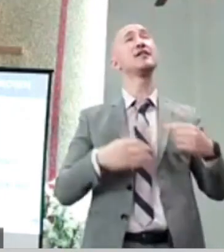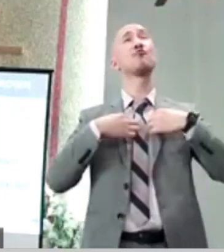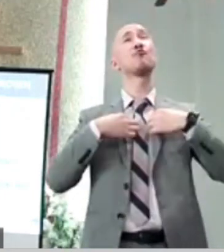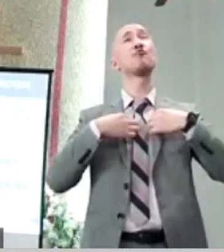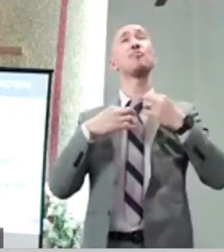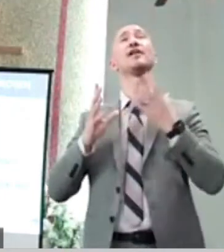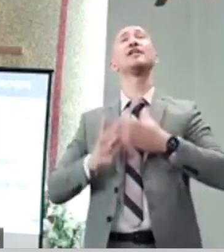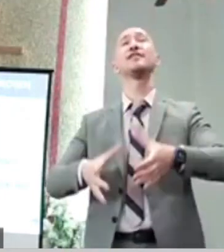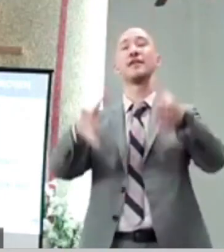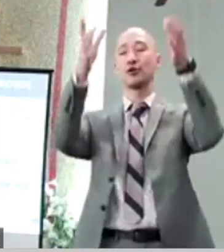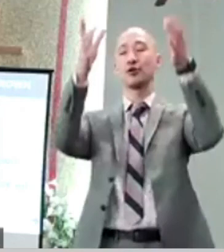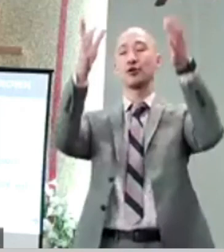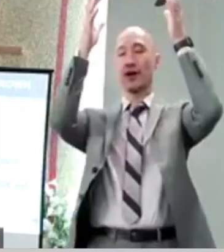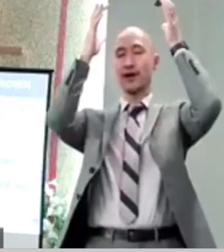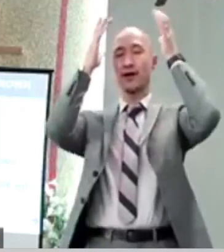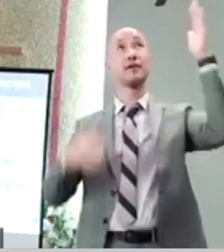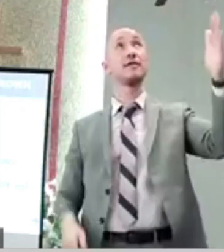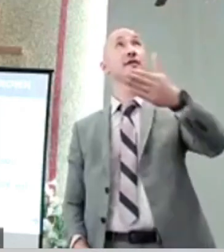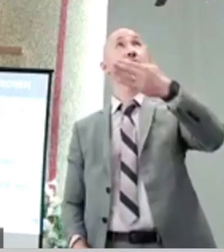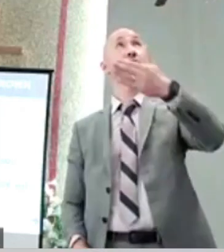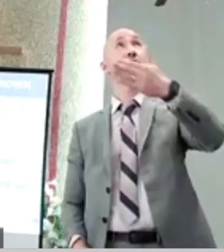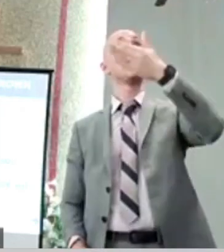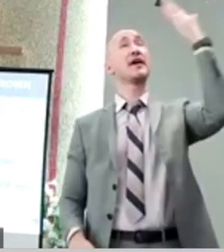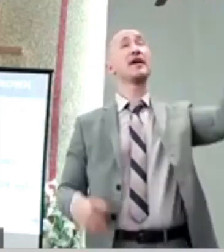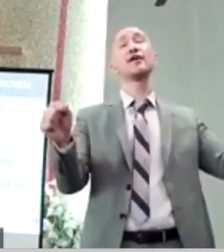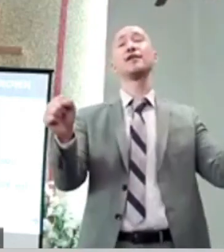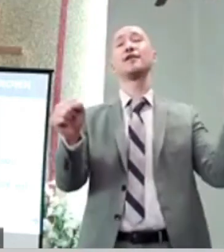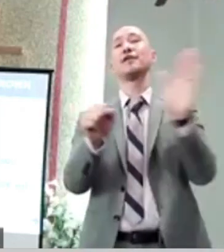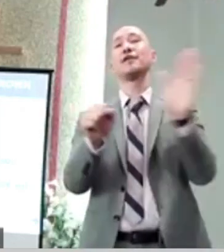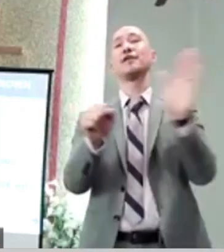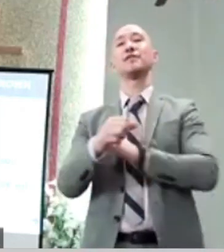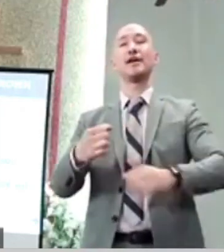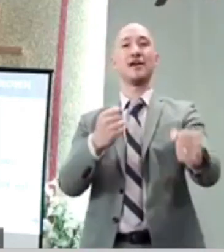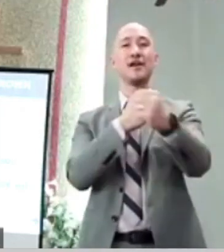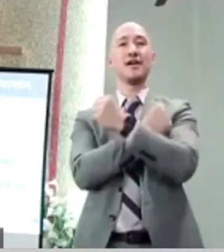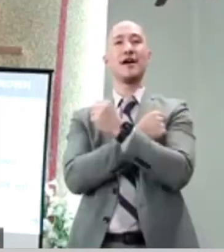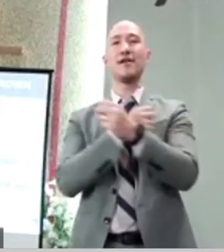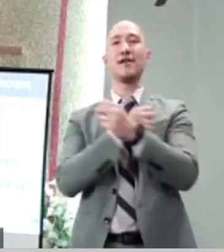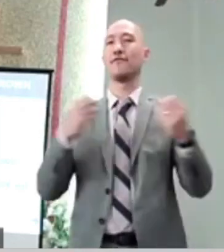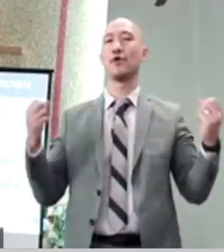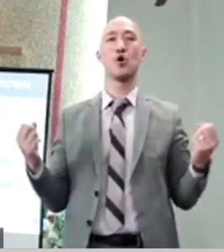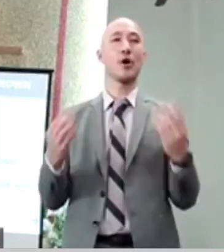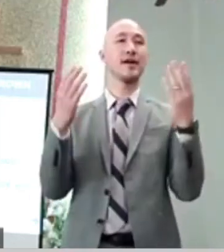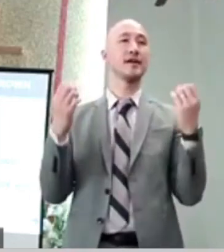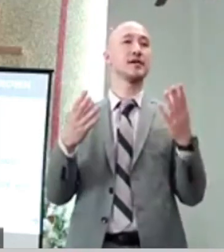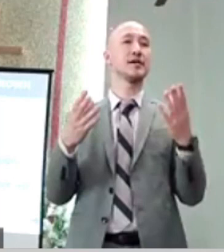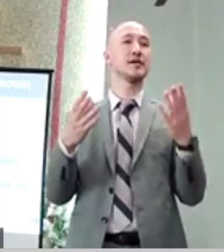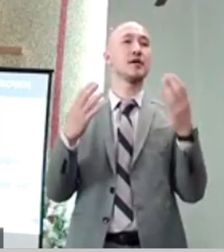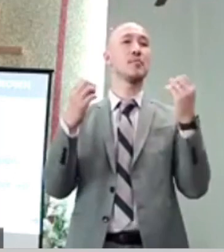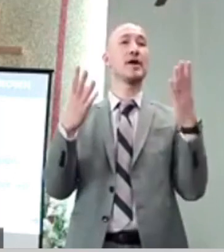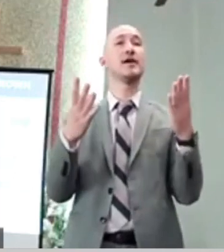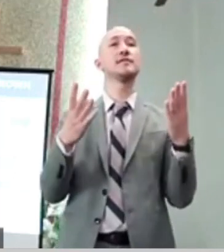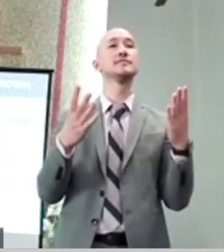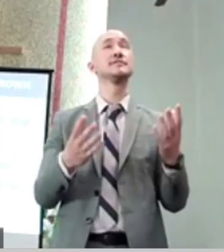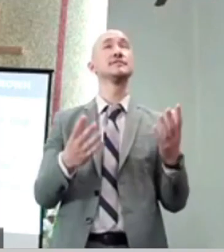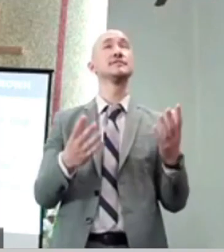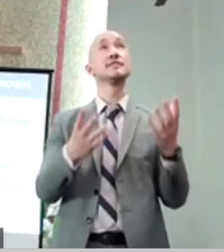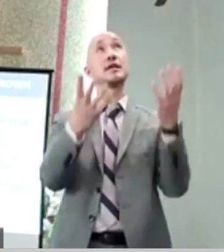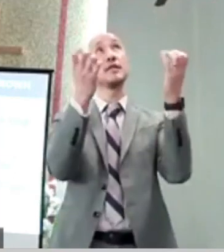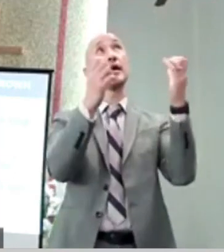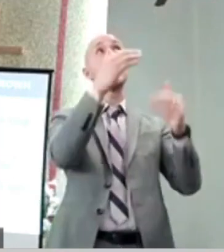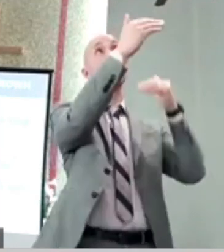Mansion, robe and a crown. There love always